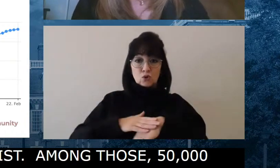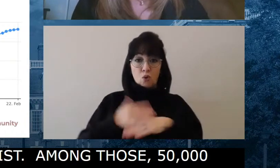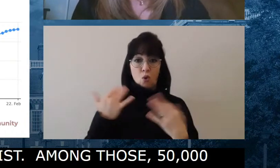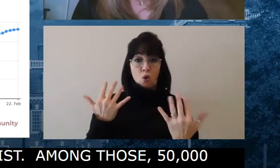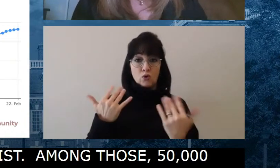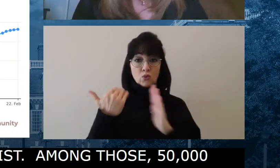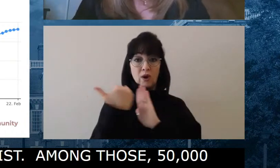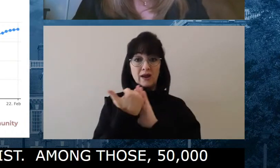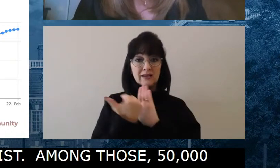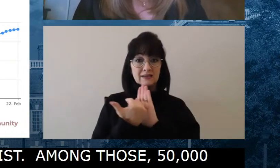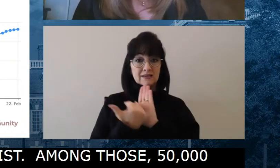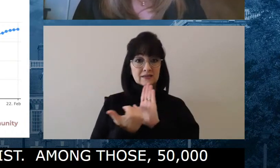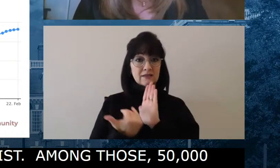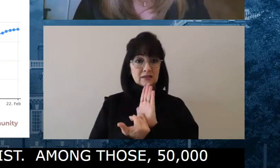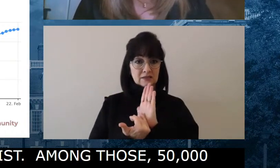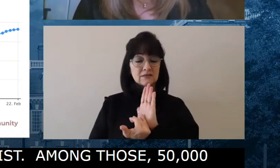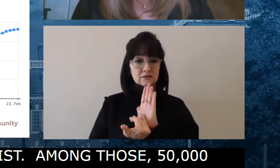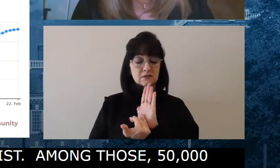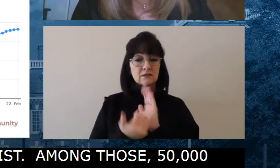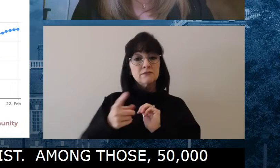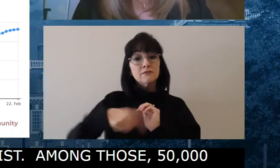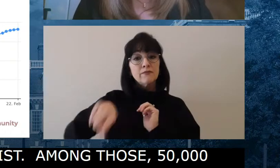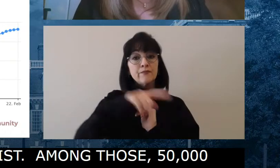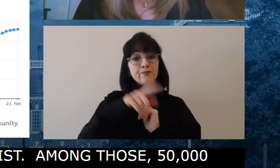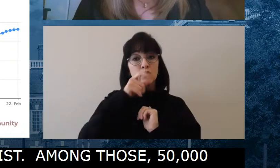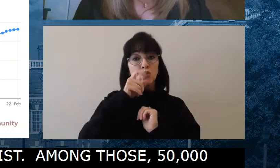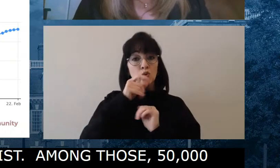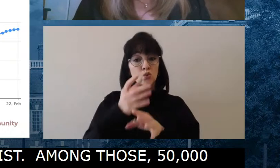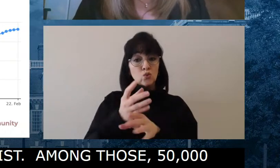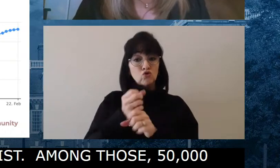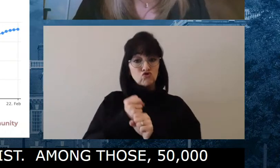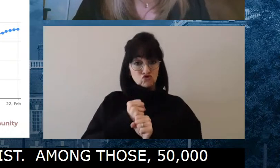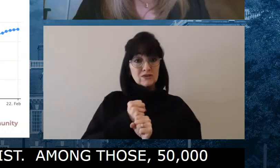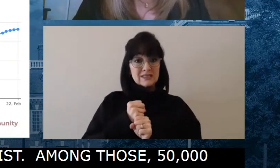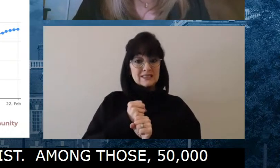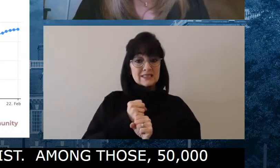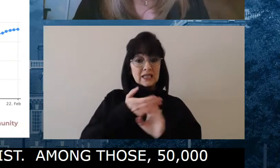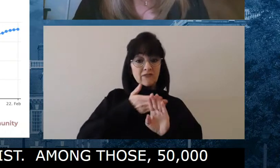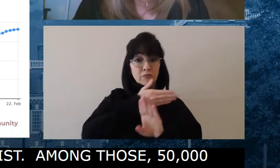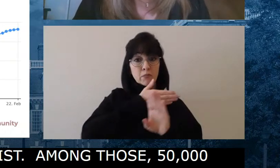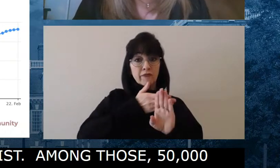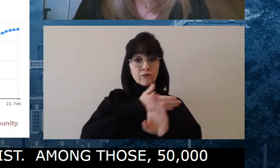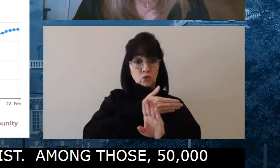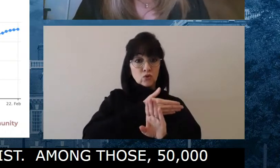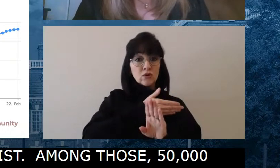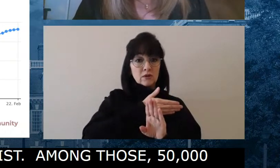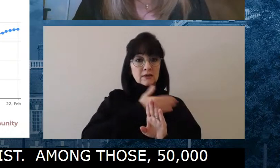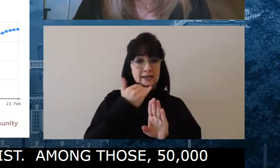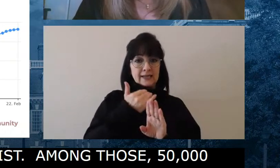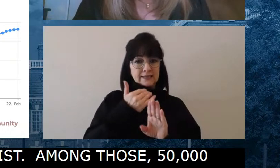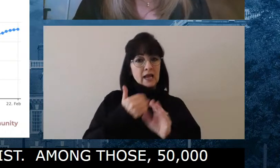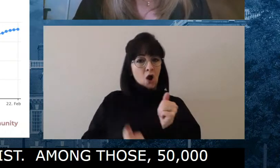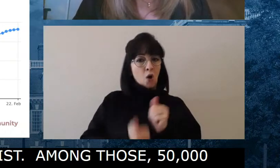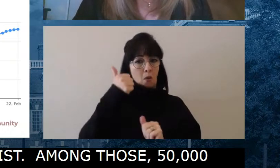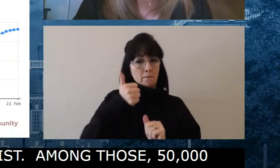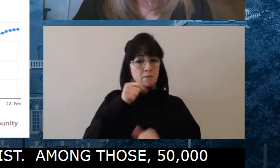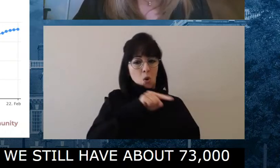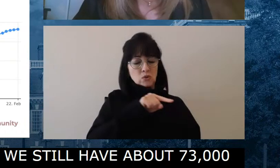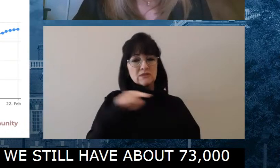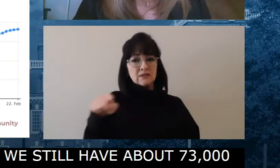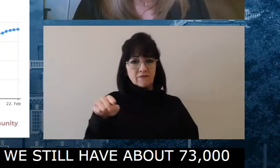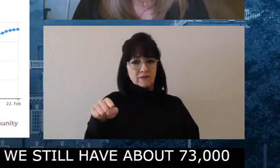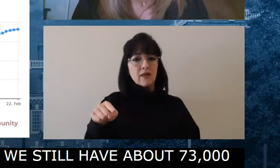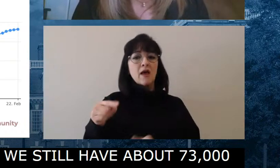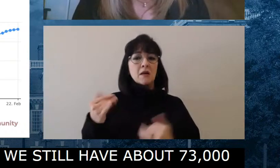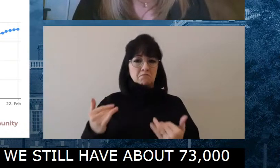those that have received their first vaccine previously, many of those are now receiving their